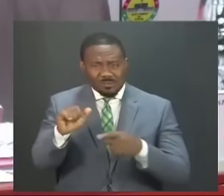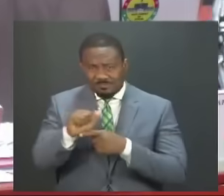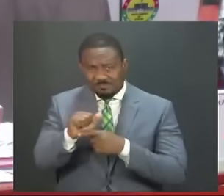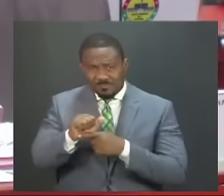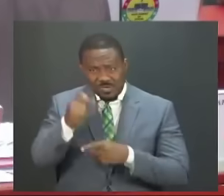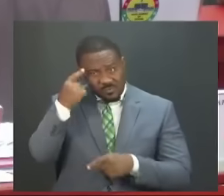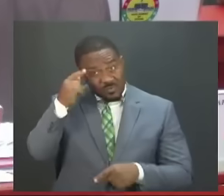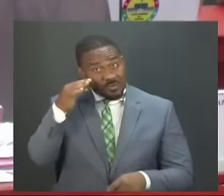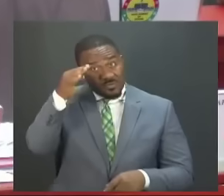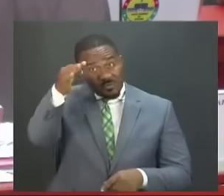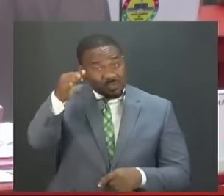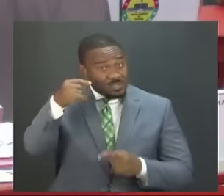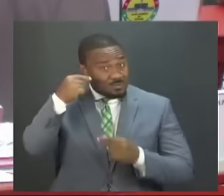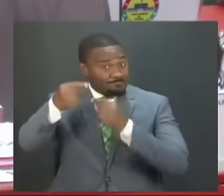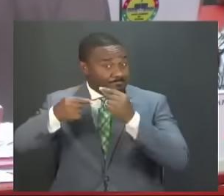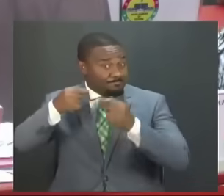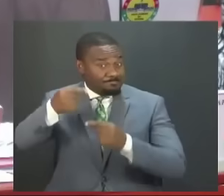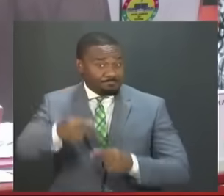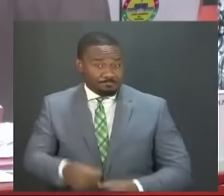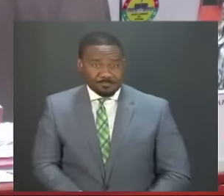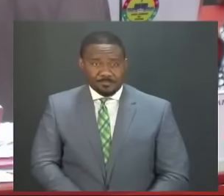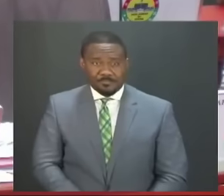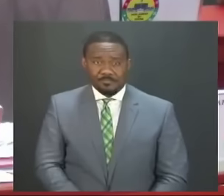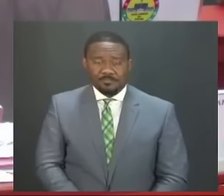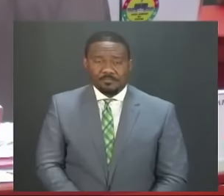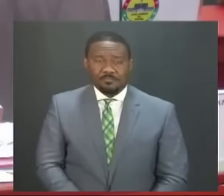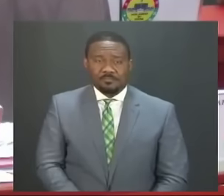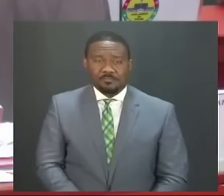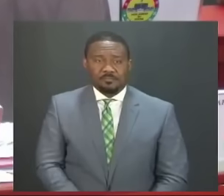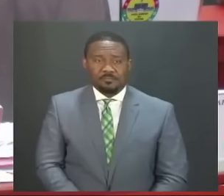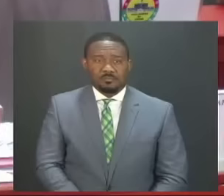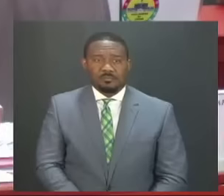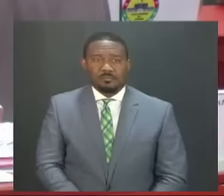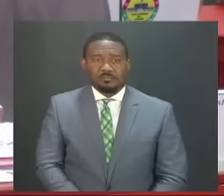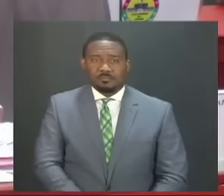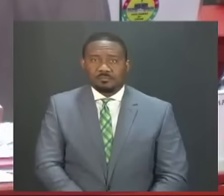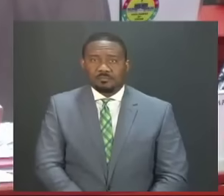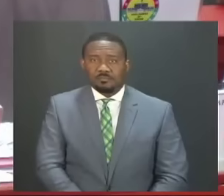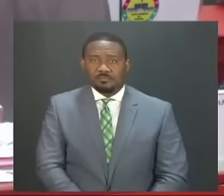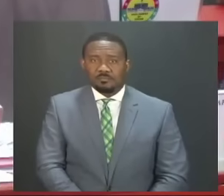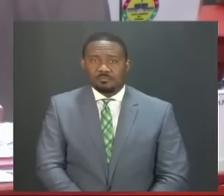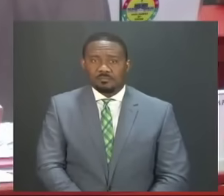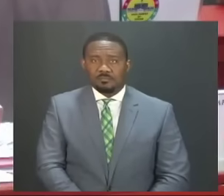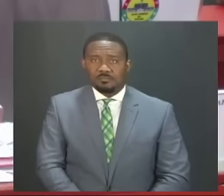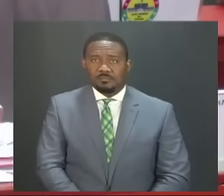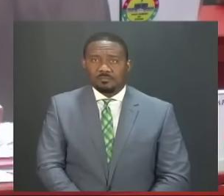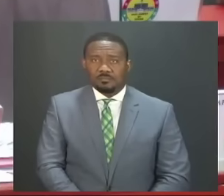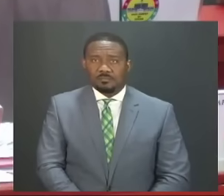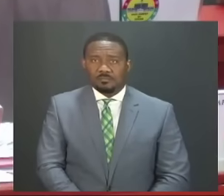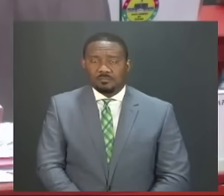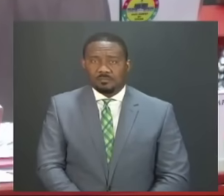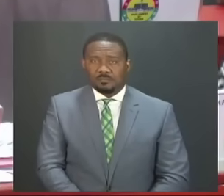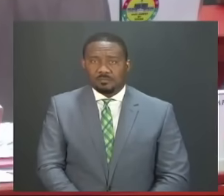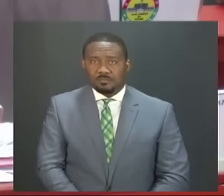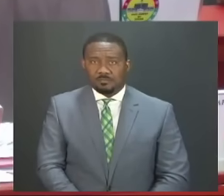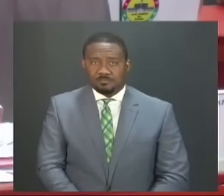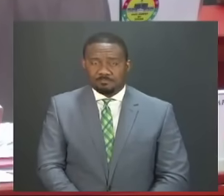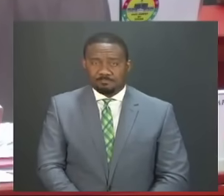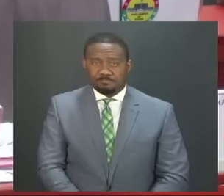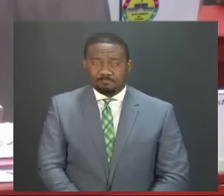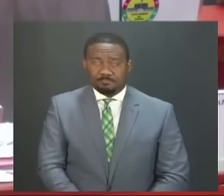posterity. So they should take it easy. Mr. Speaker, let me draw your attention